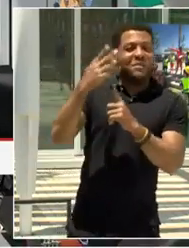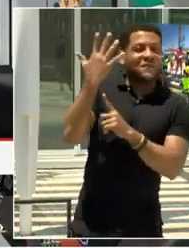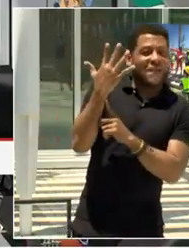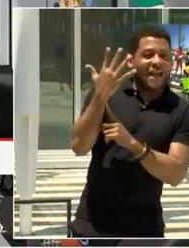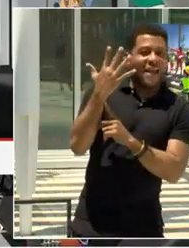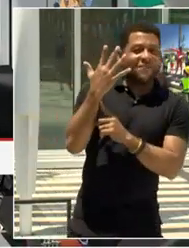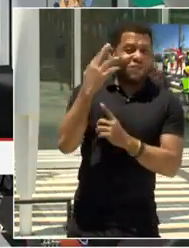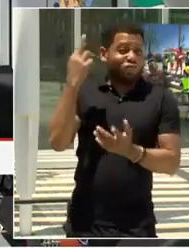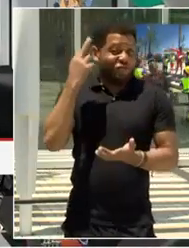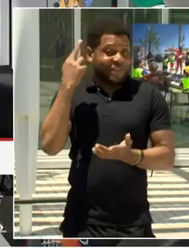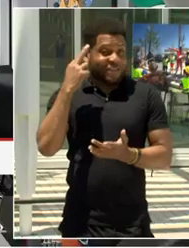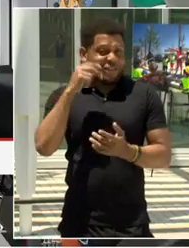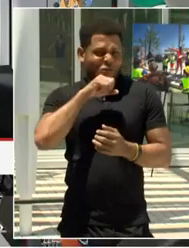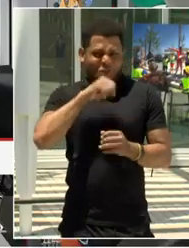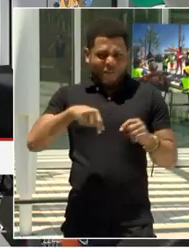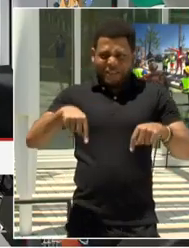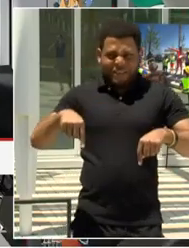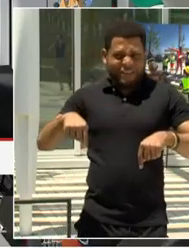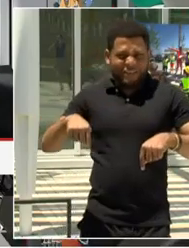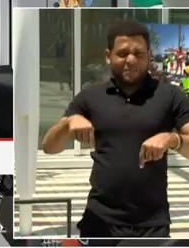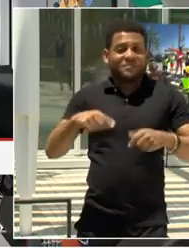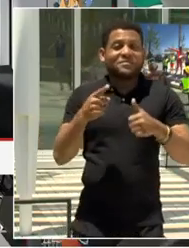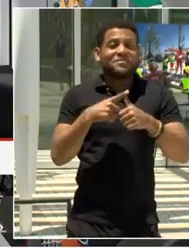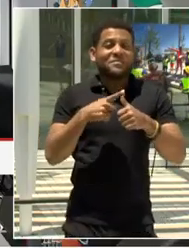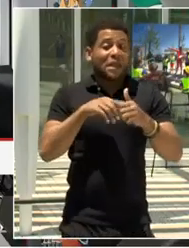Park. Accessibility.